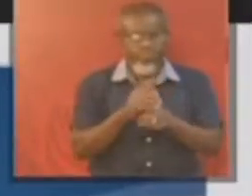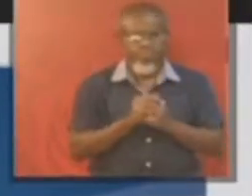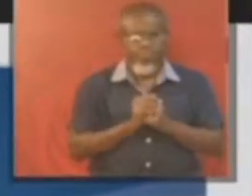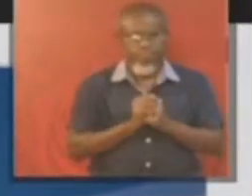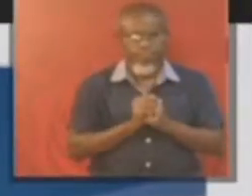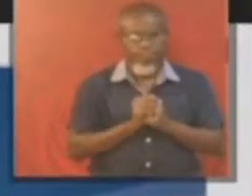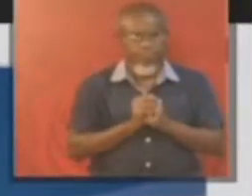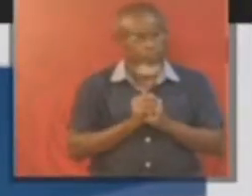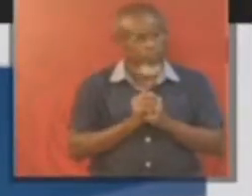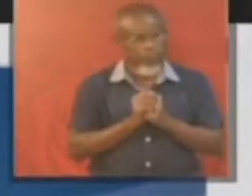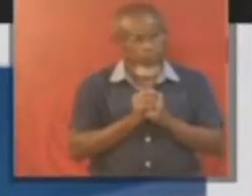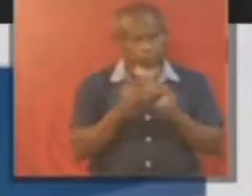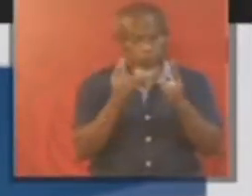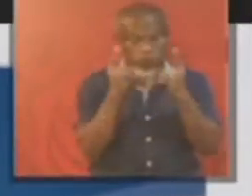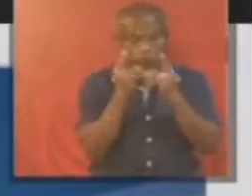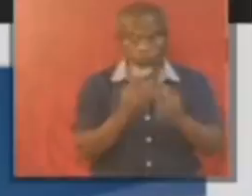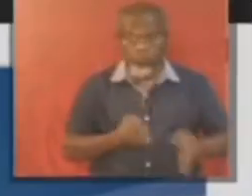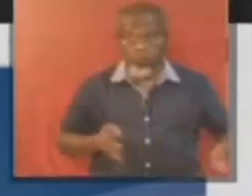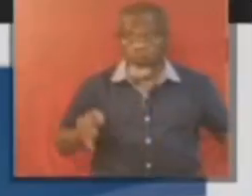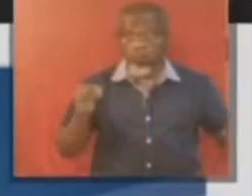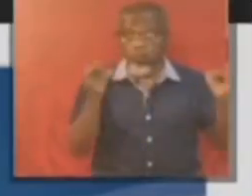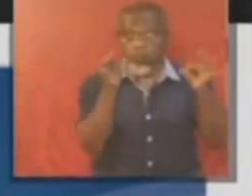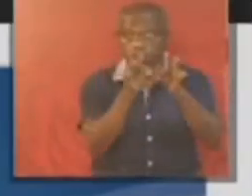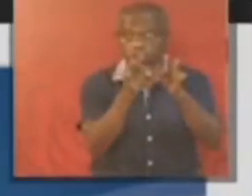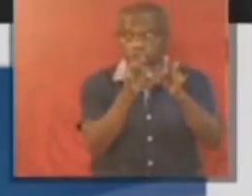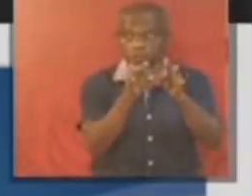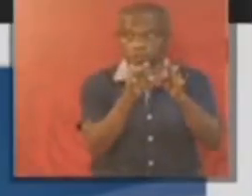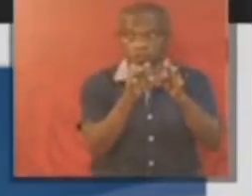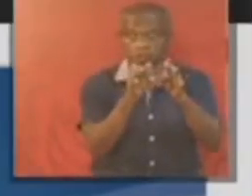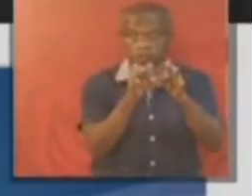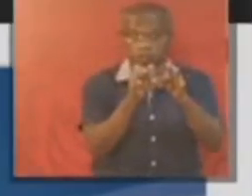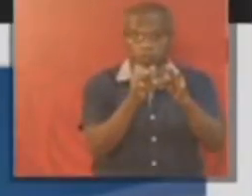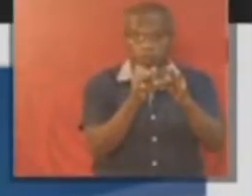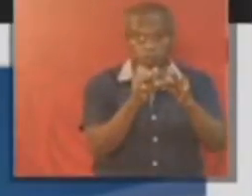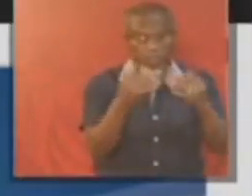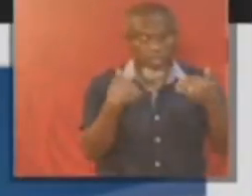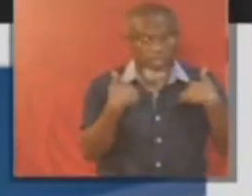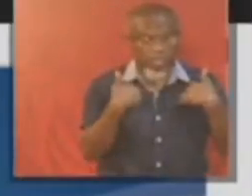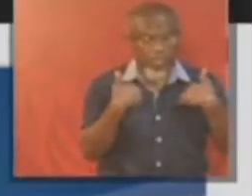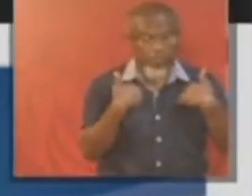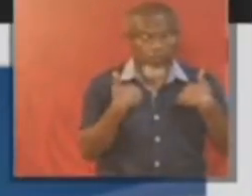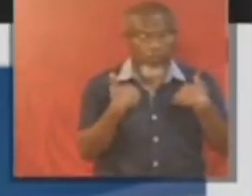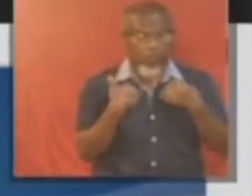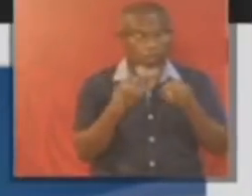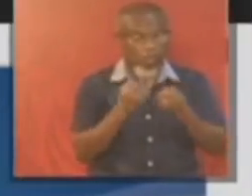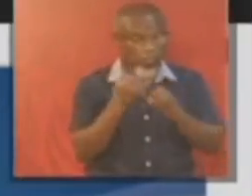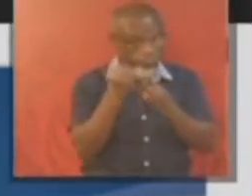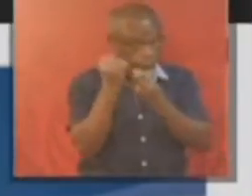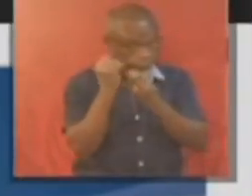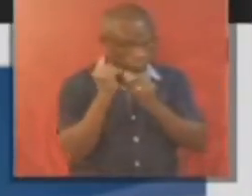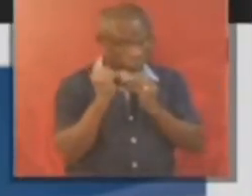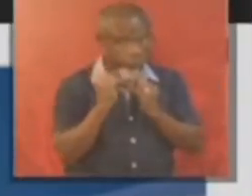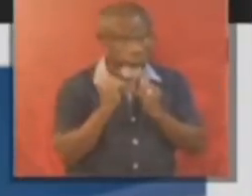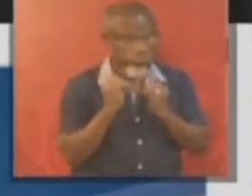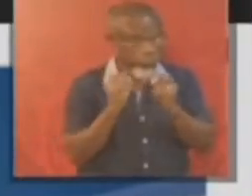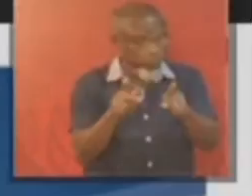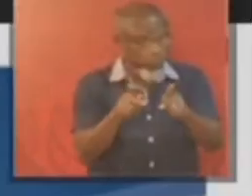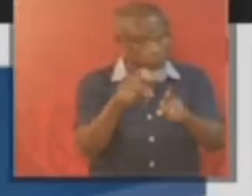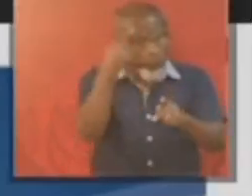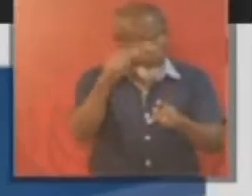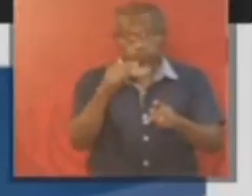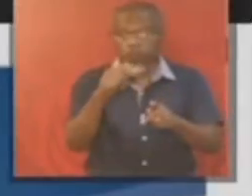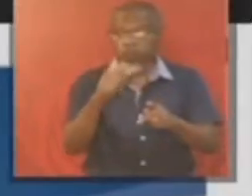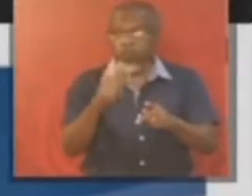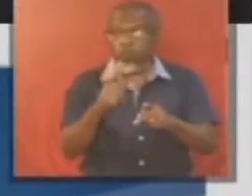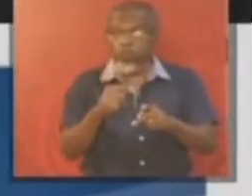So very important. So telemedicine, what it does, it offers an opportunity to improve our health systems in three main areas,